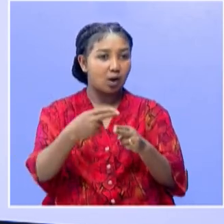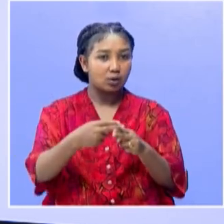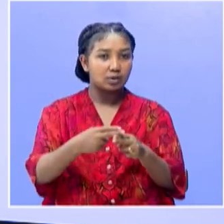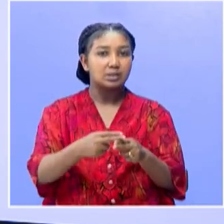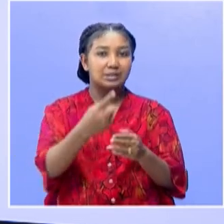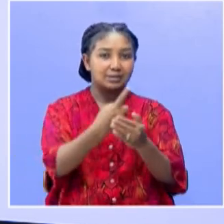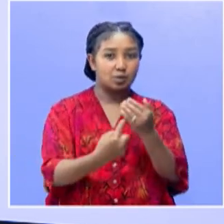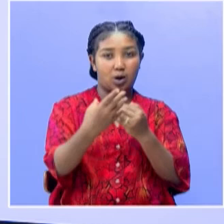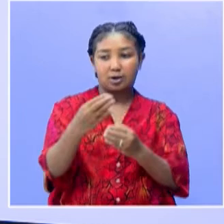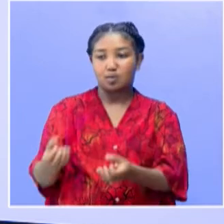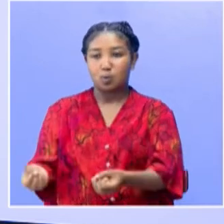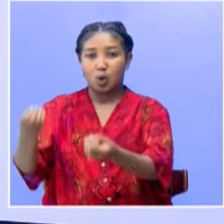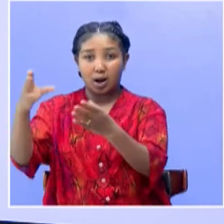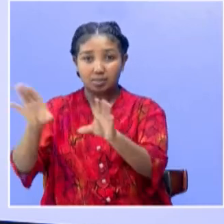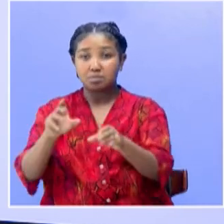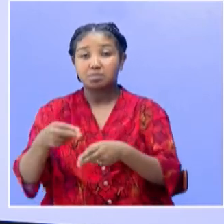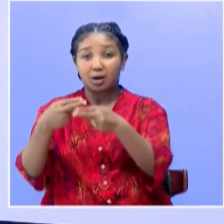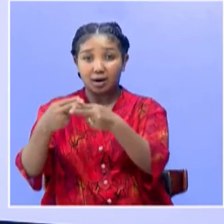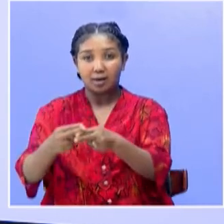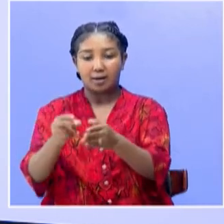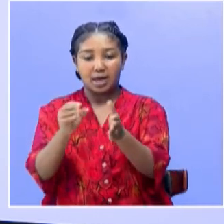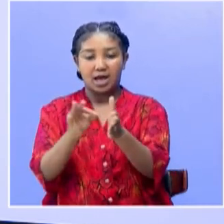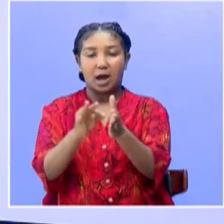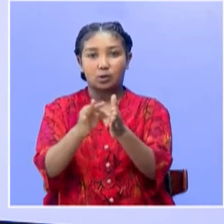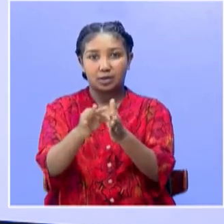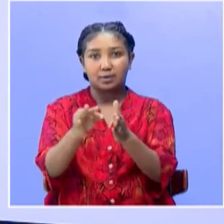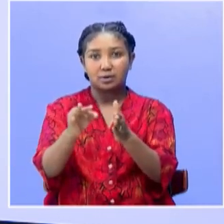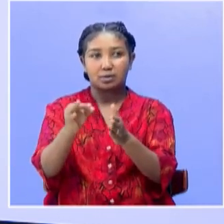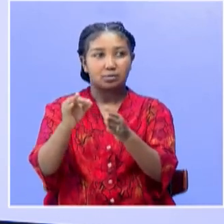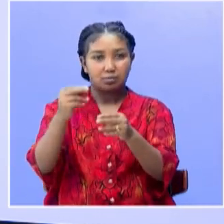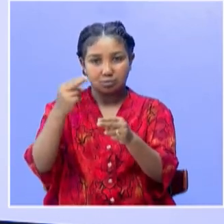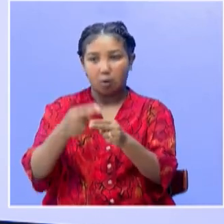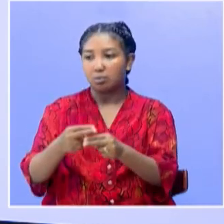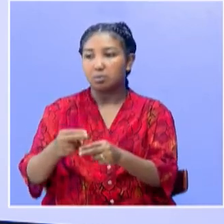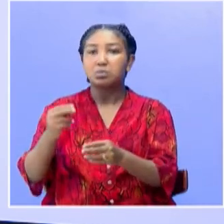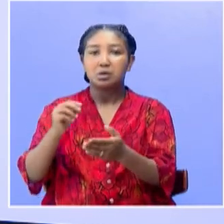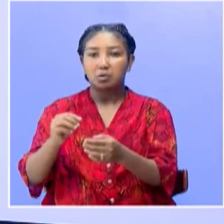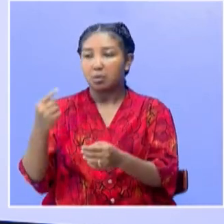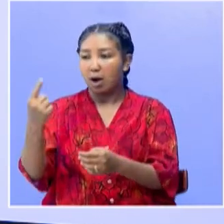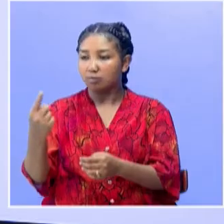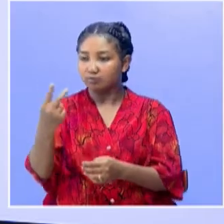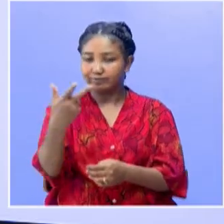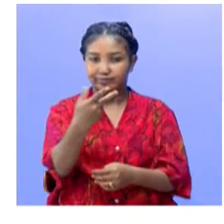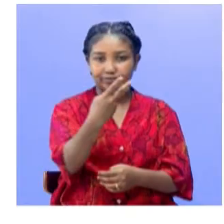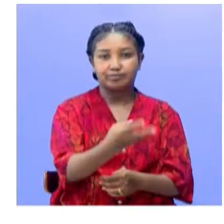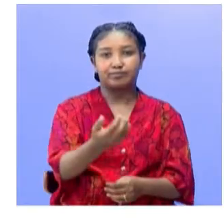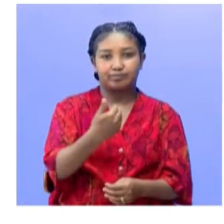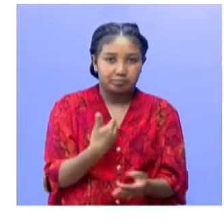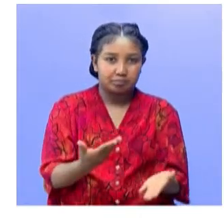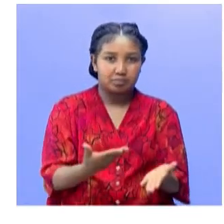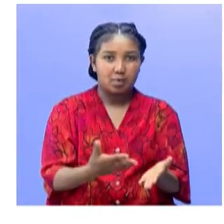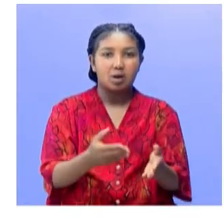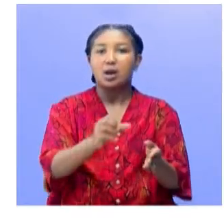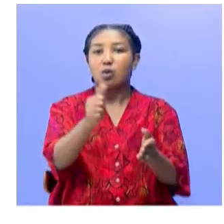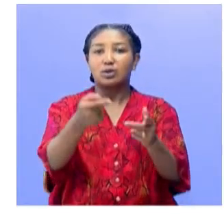make singular and plural are called what? Countable nouns. What else? We also have